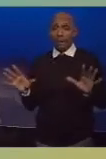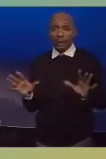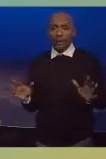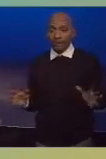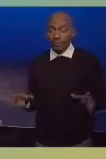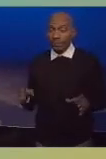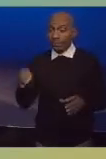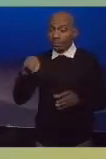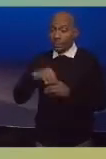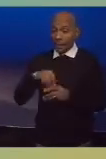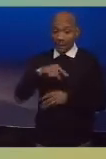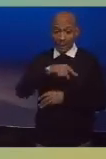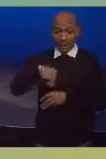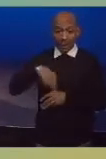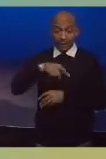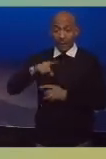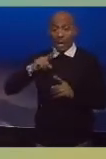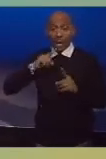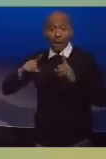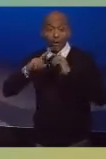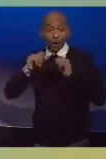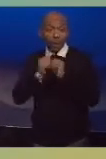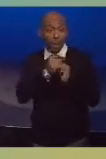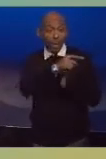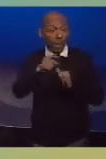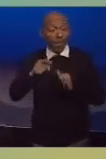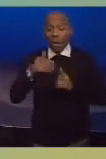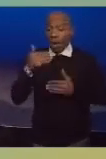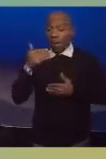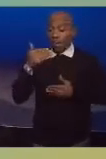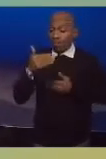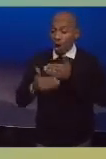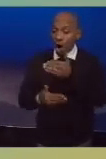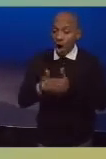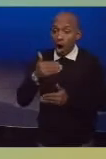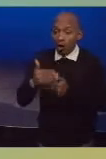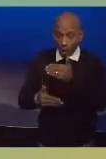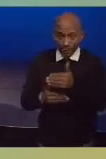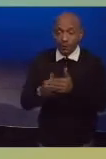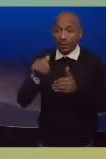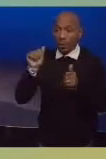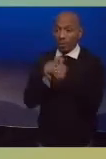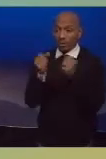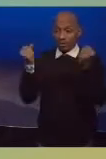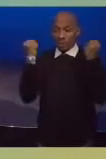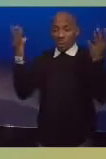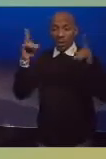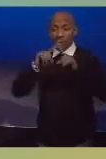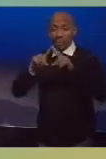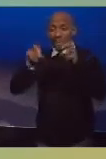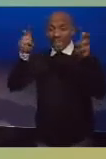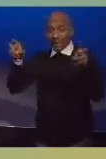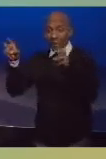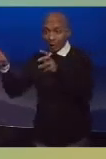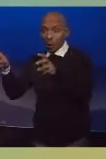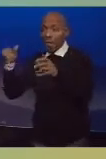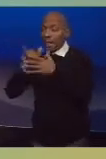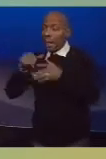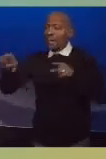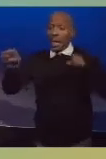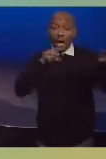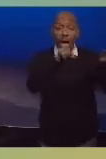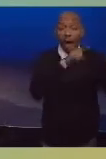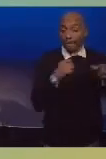in these conversations is that progress on so many of the issues that they are fighting for